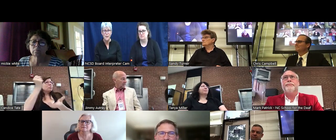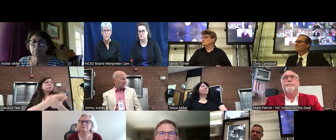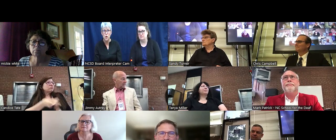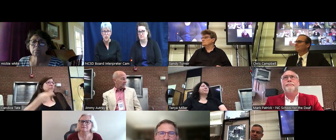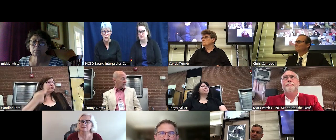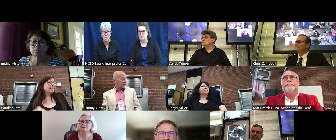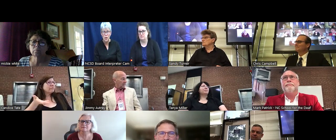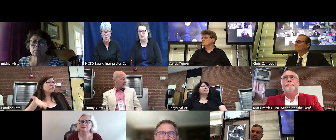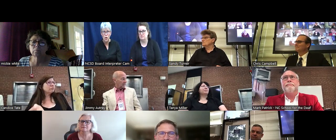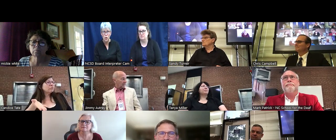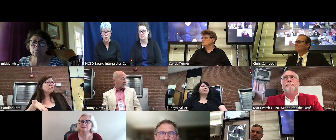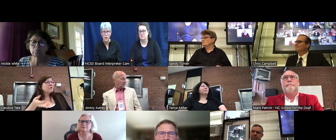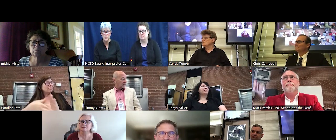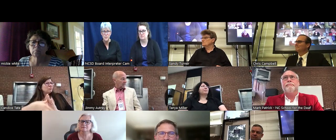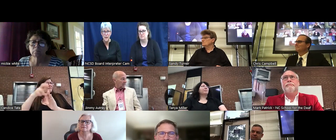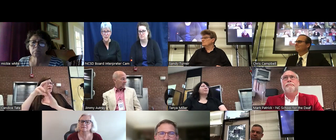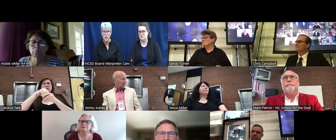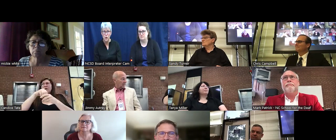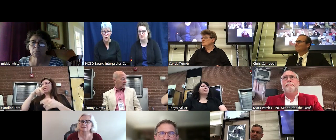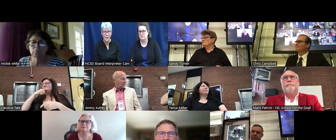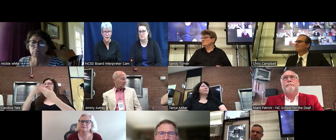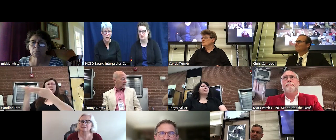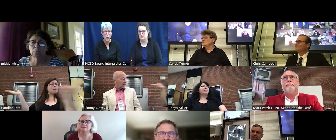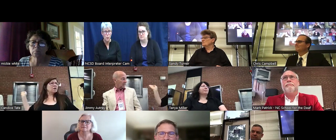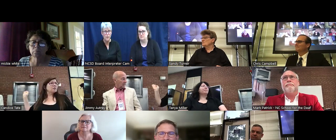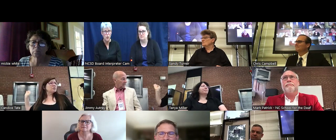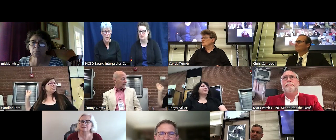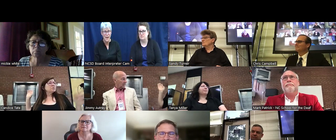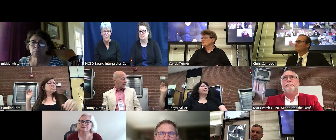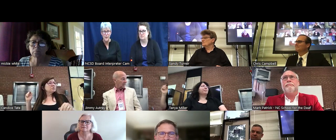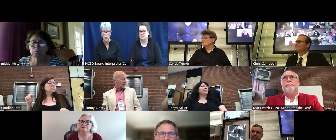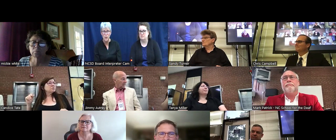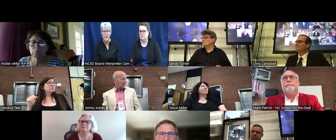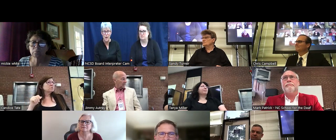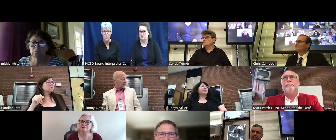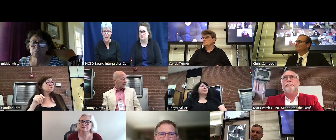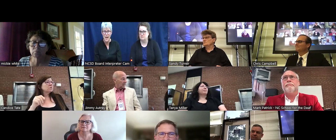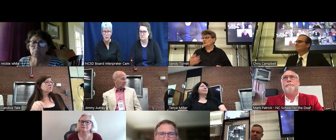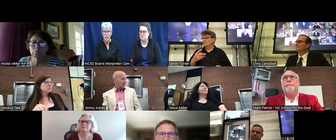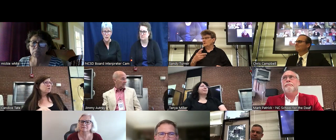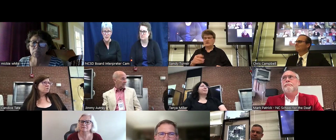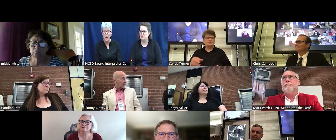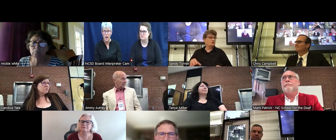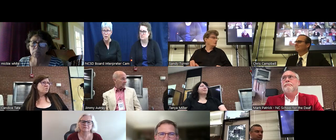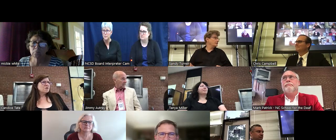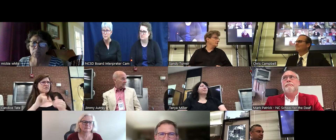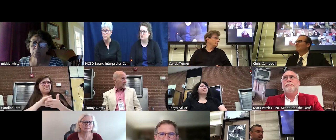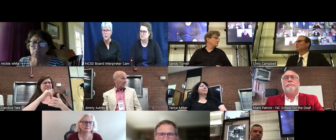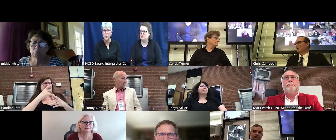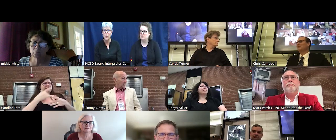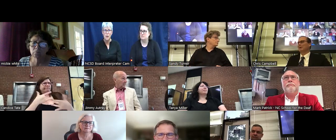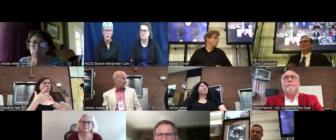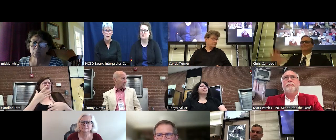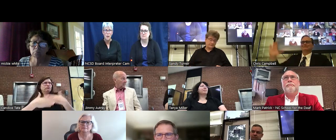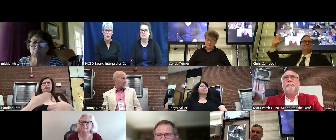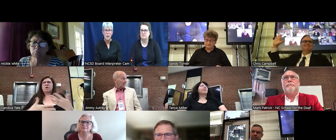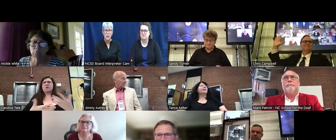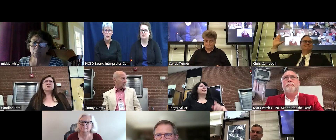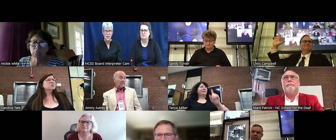at the person who is being considered, and then we review that, and then do we announce that? Is it public? Great